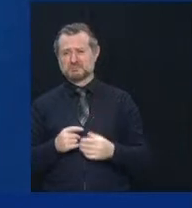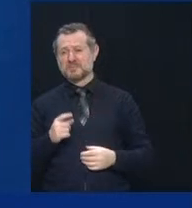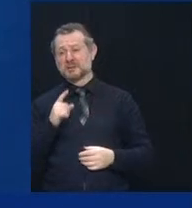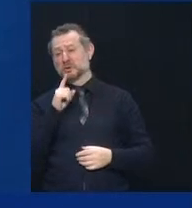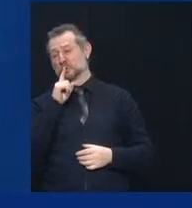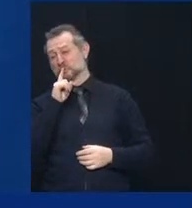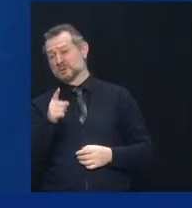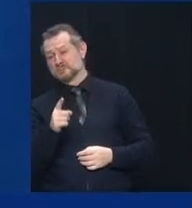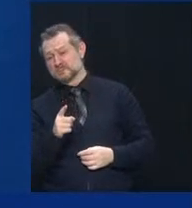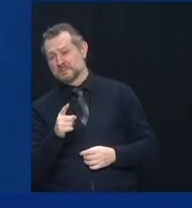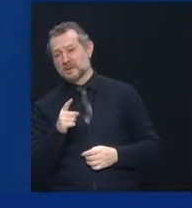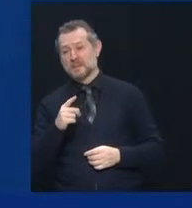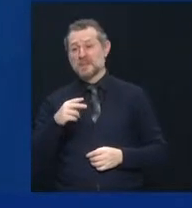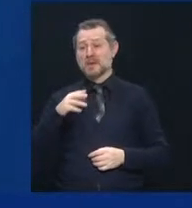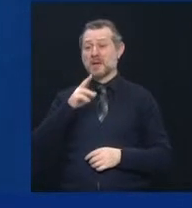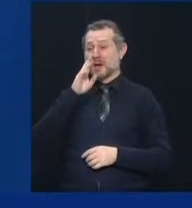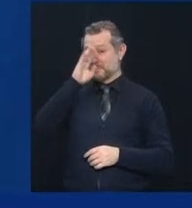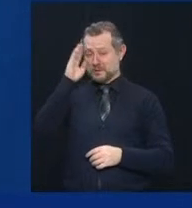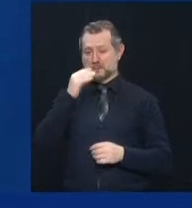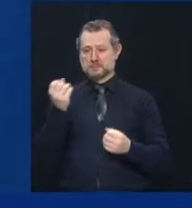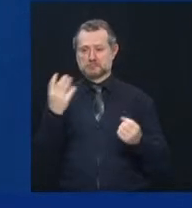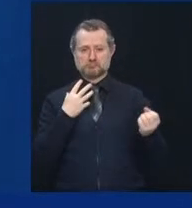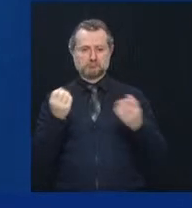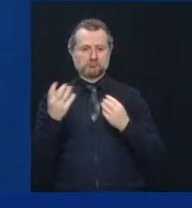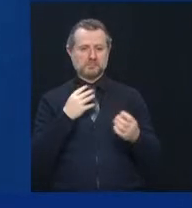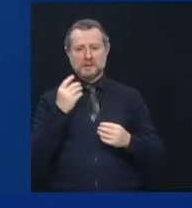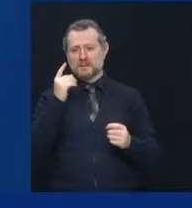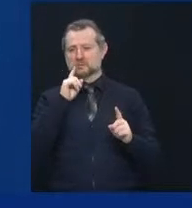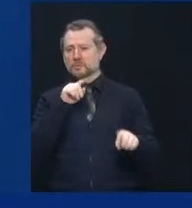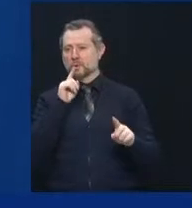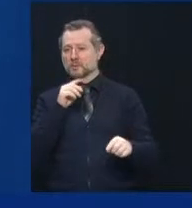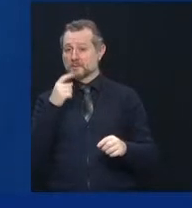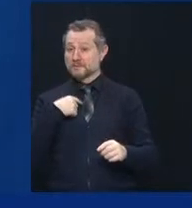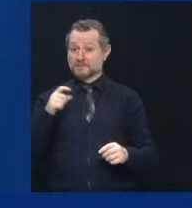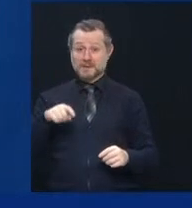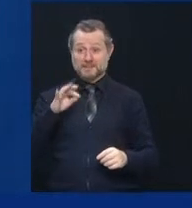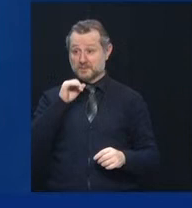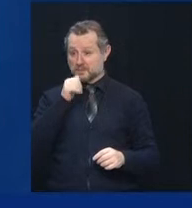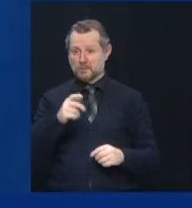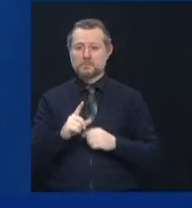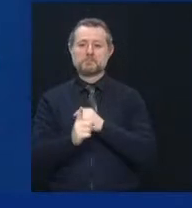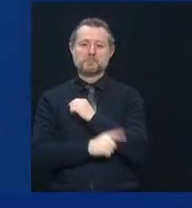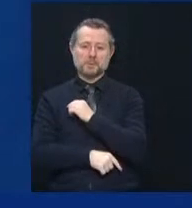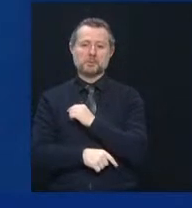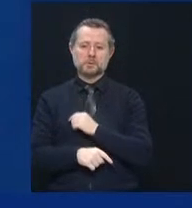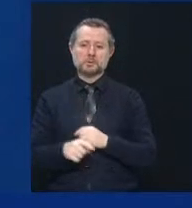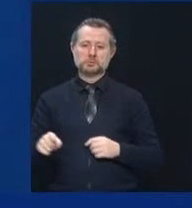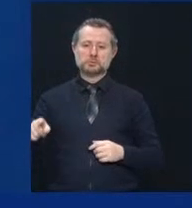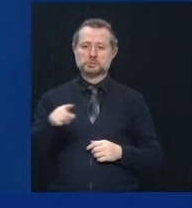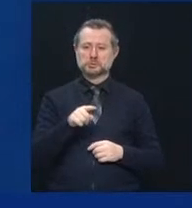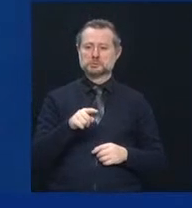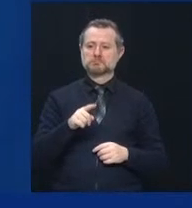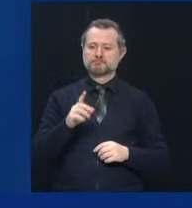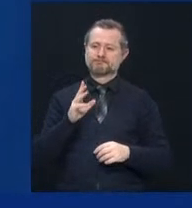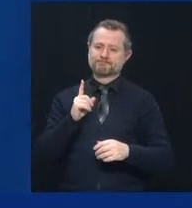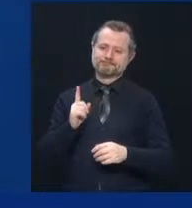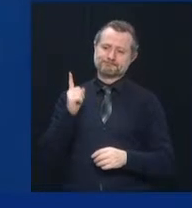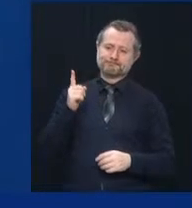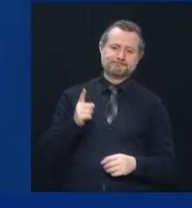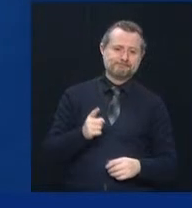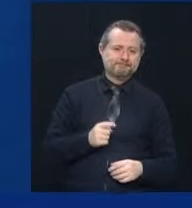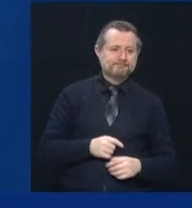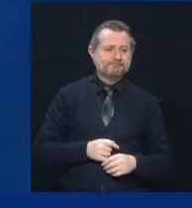the hospitals under penalty of perjury. These numbers are as of